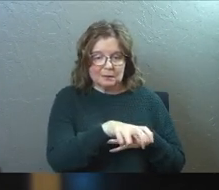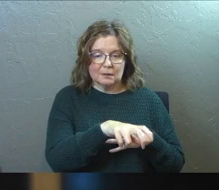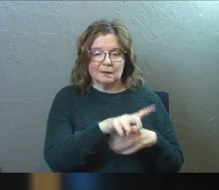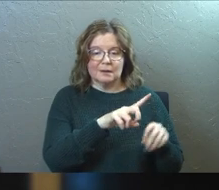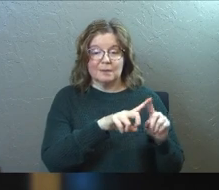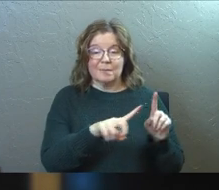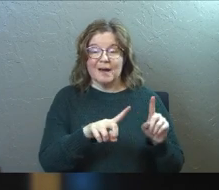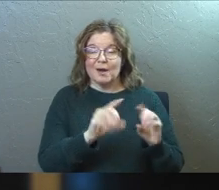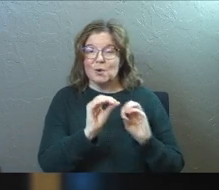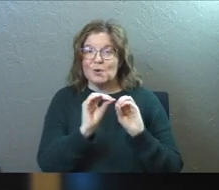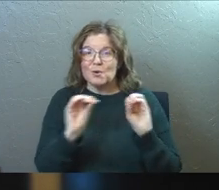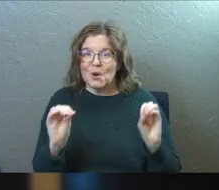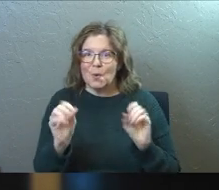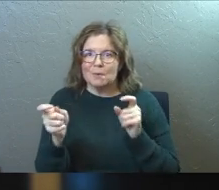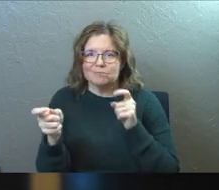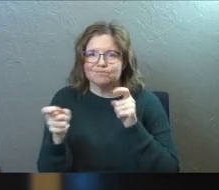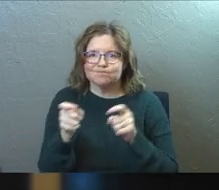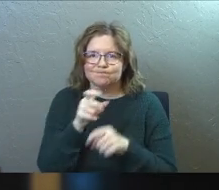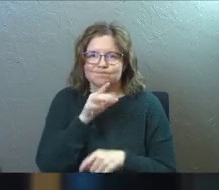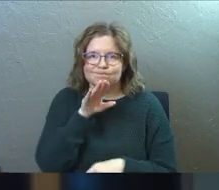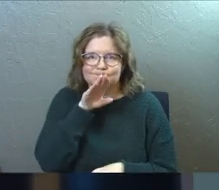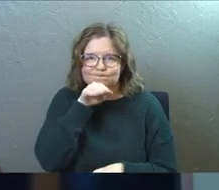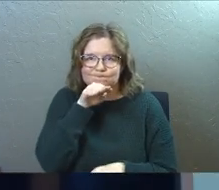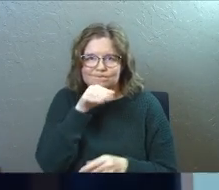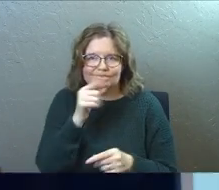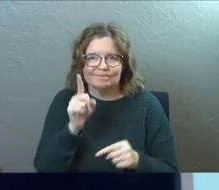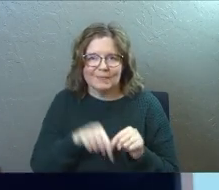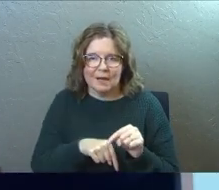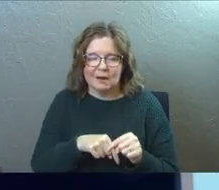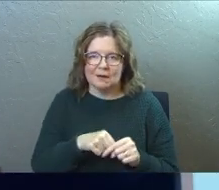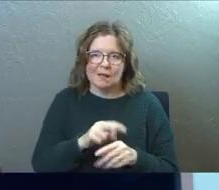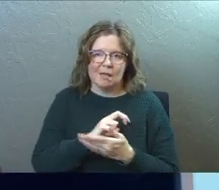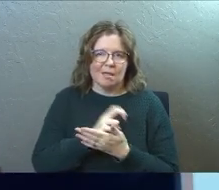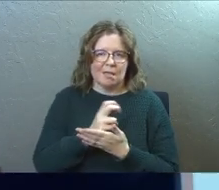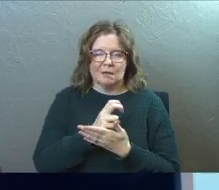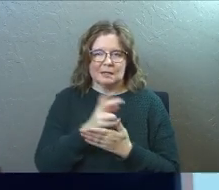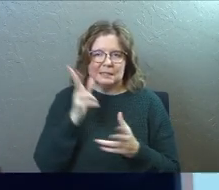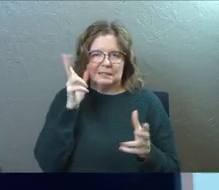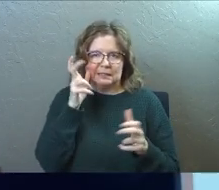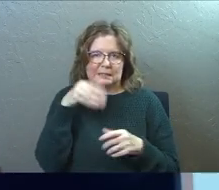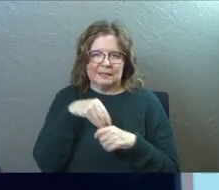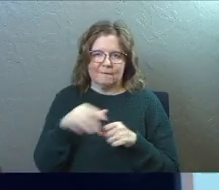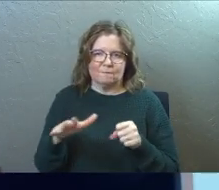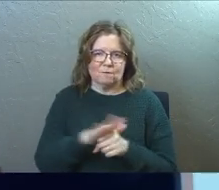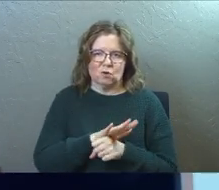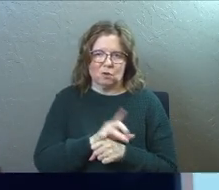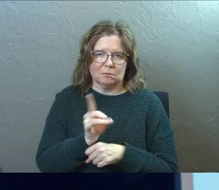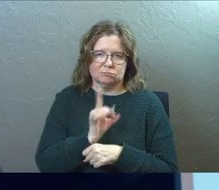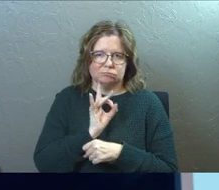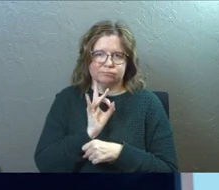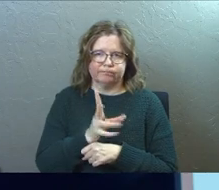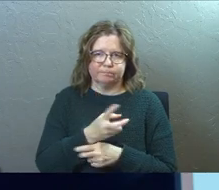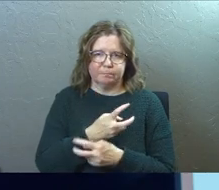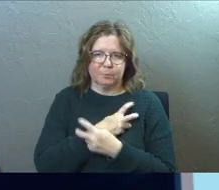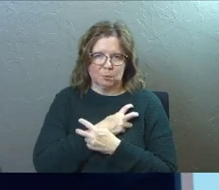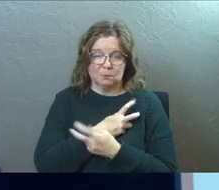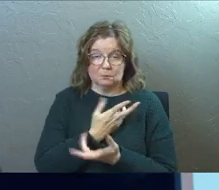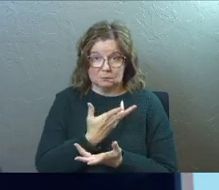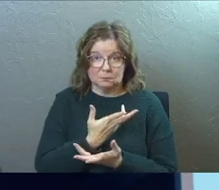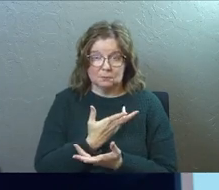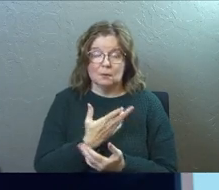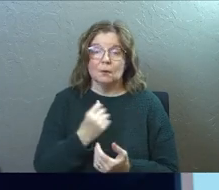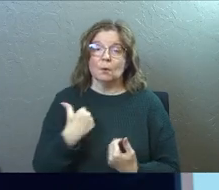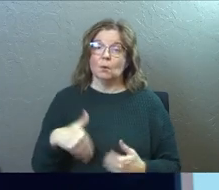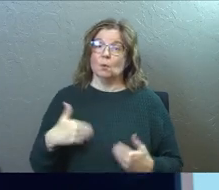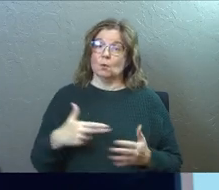miss this, verse 8, but no one can tame the tongue. It is restless and evil, full of deadly poison. So we get